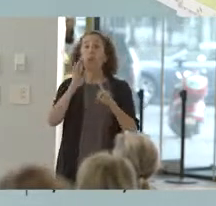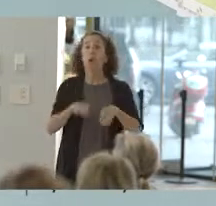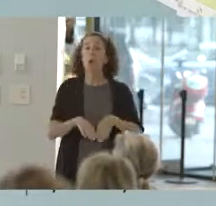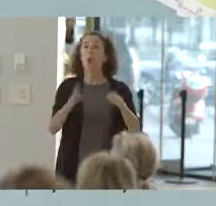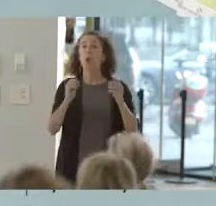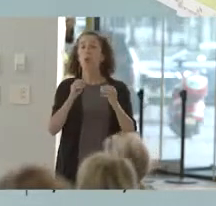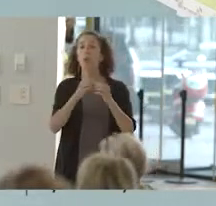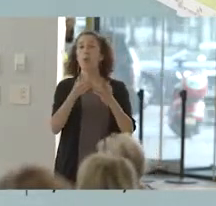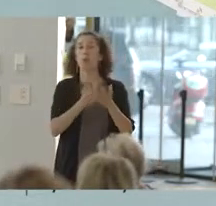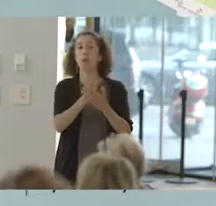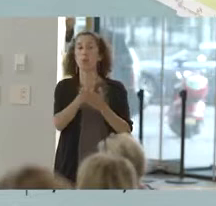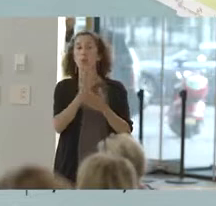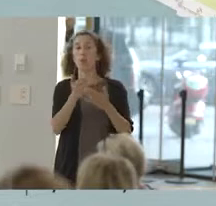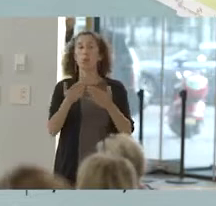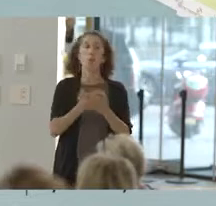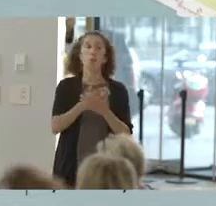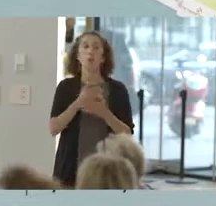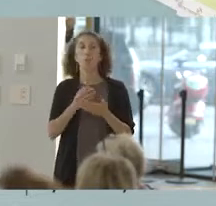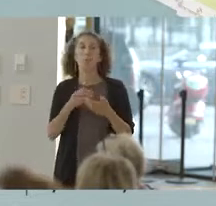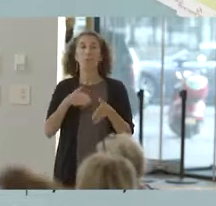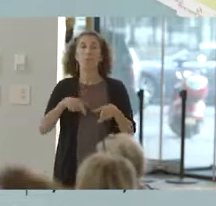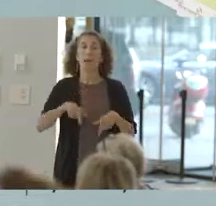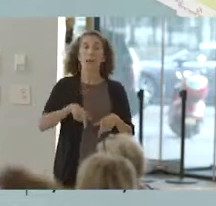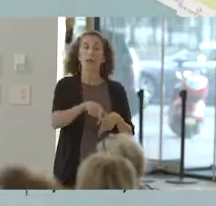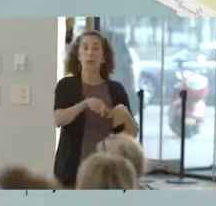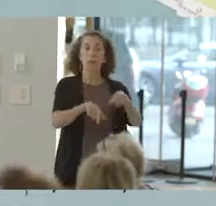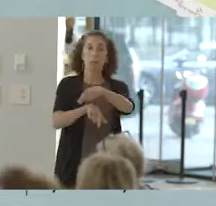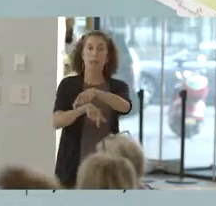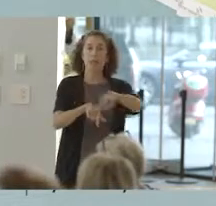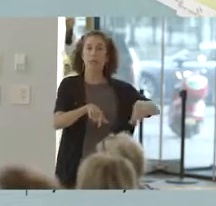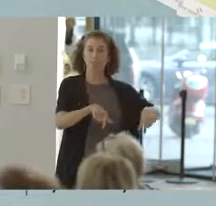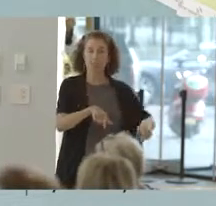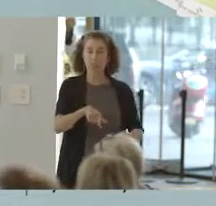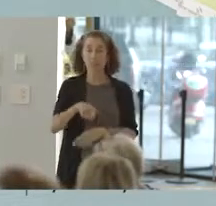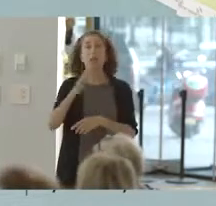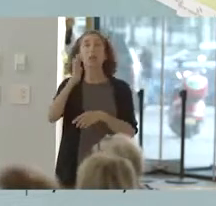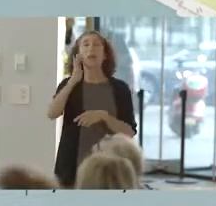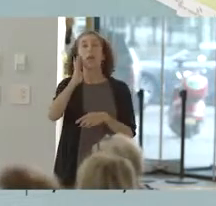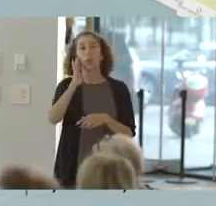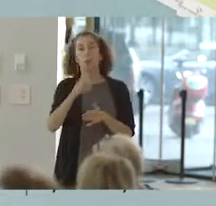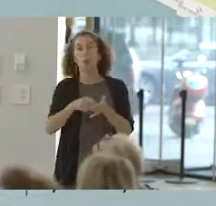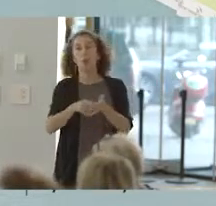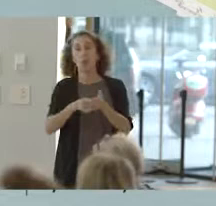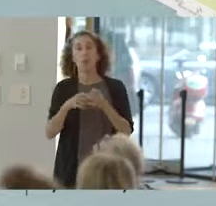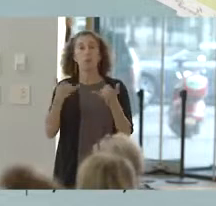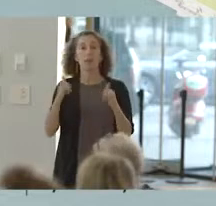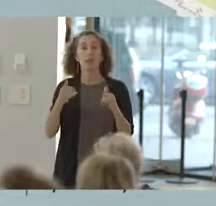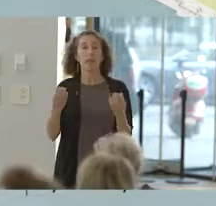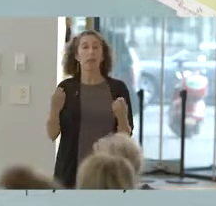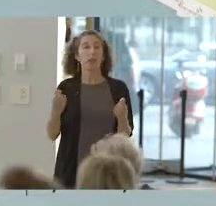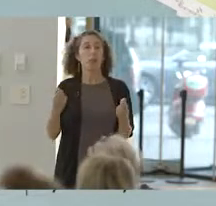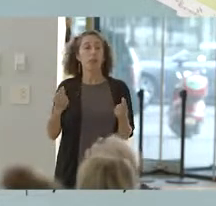know if you can indicate that, Garrett, on the screen. It raises the playground right in front of us here by a couple of feet